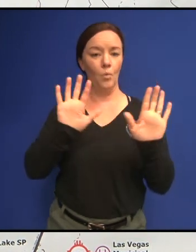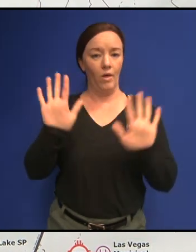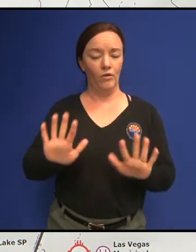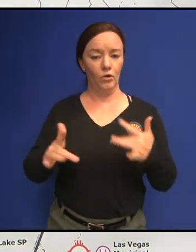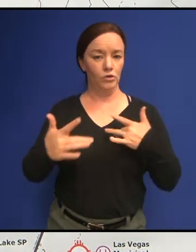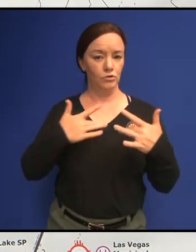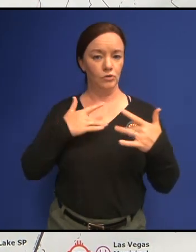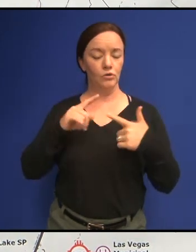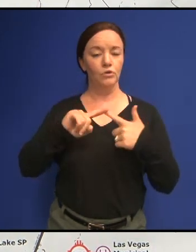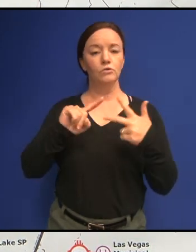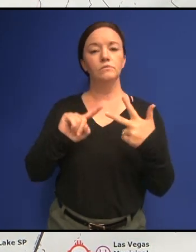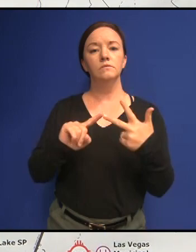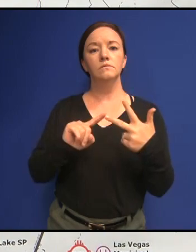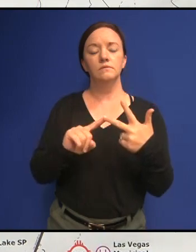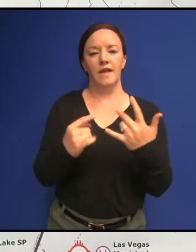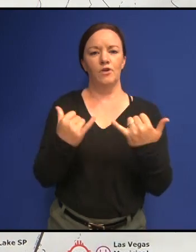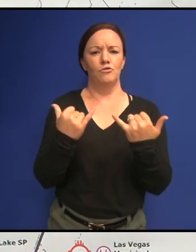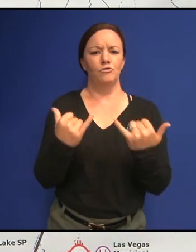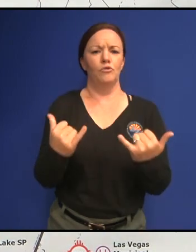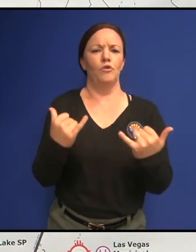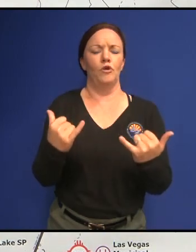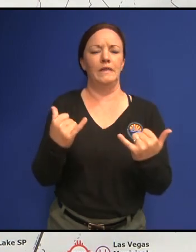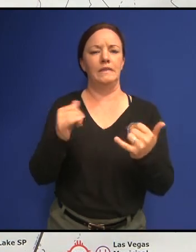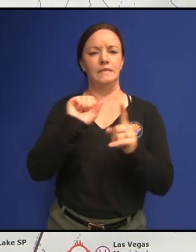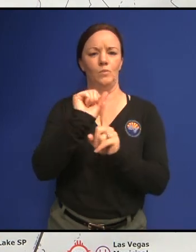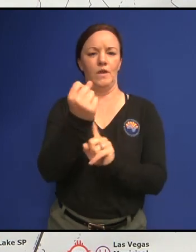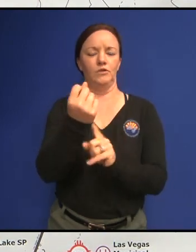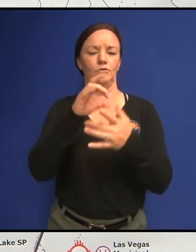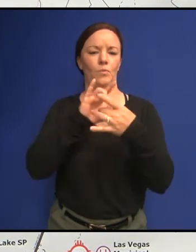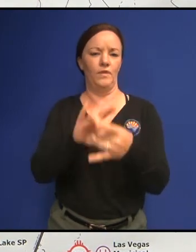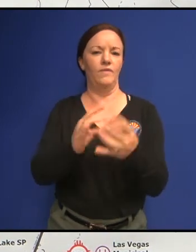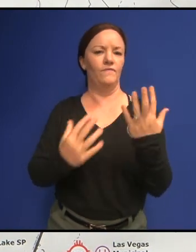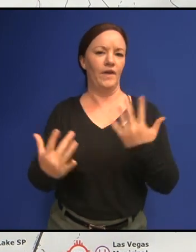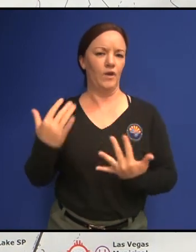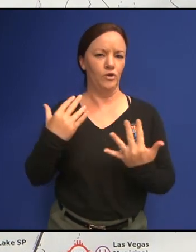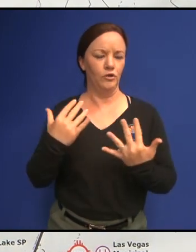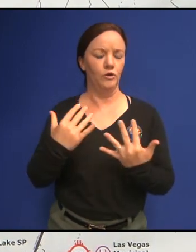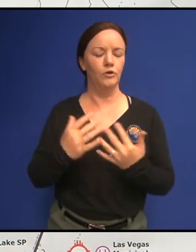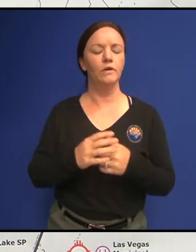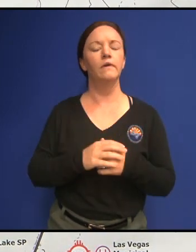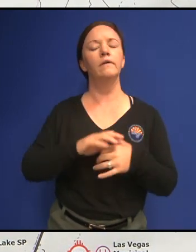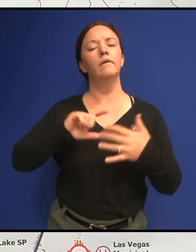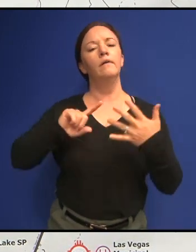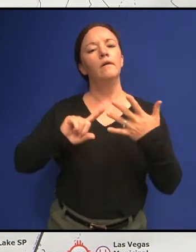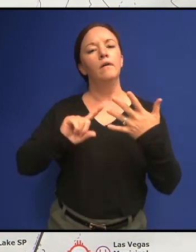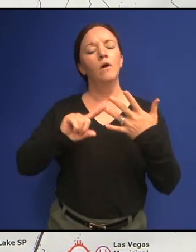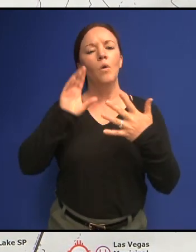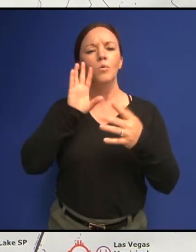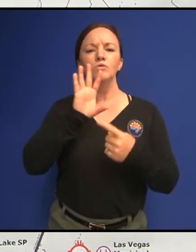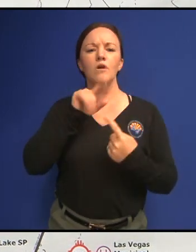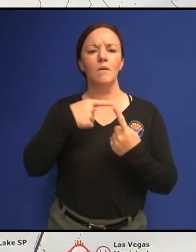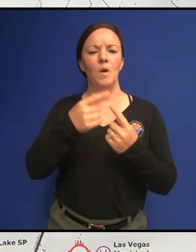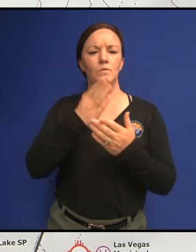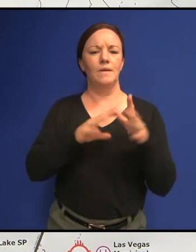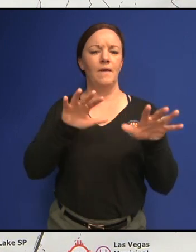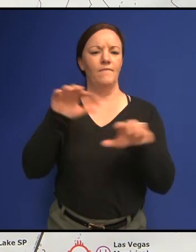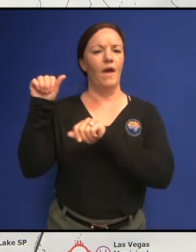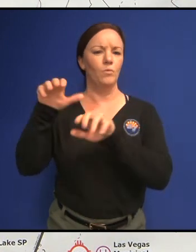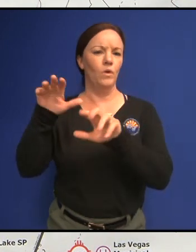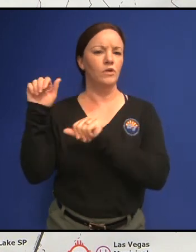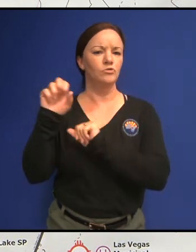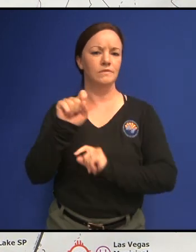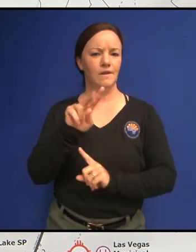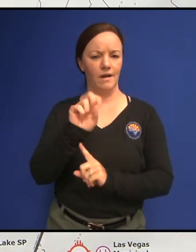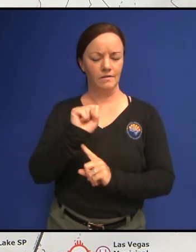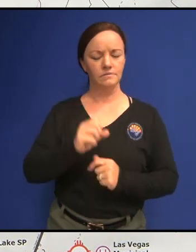have, and where we're currently at with the fire, and then talking about some of the evacuation statuses. So